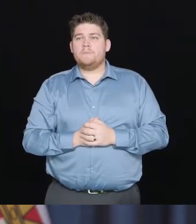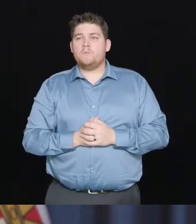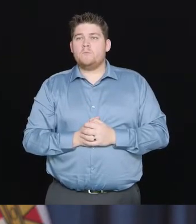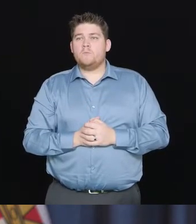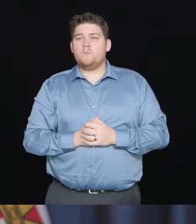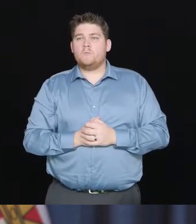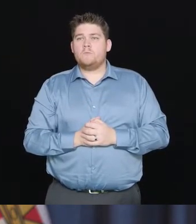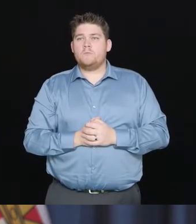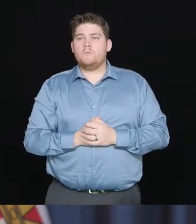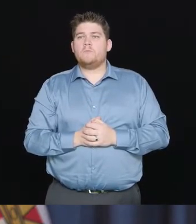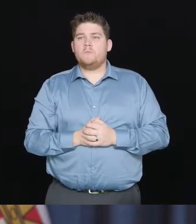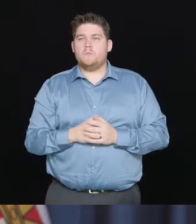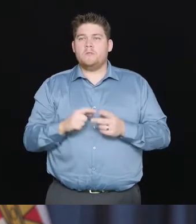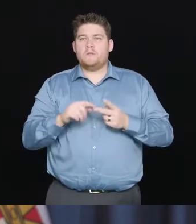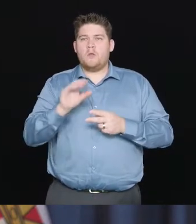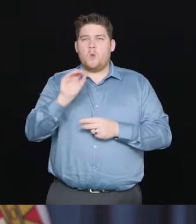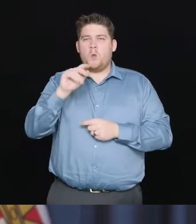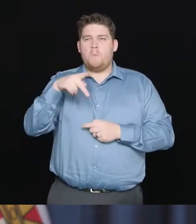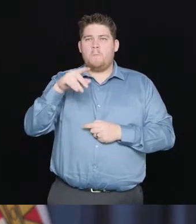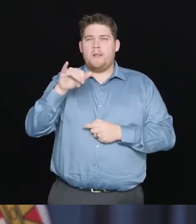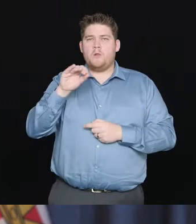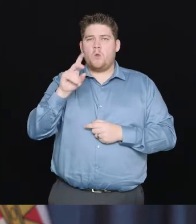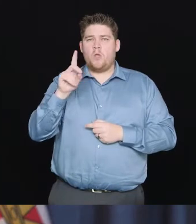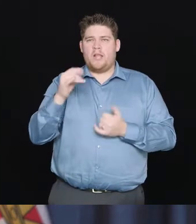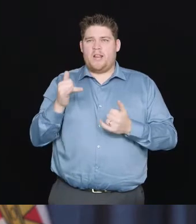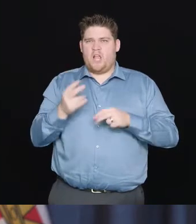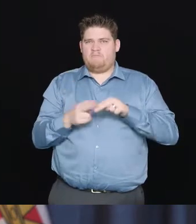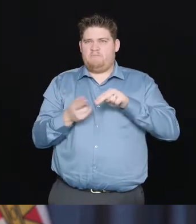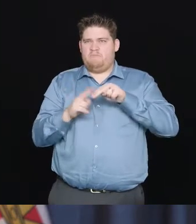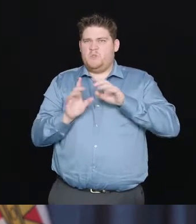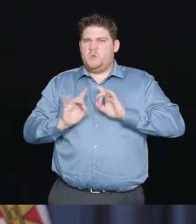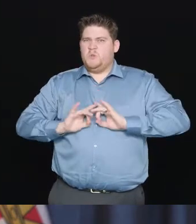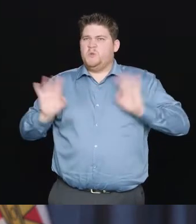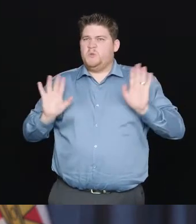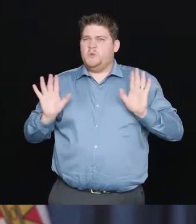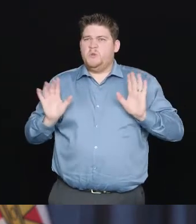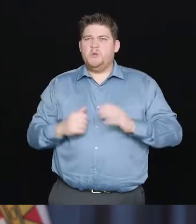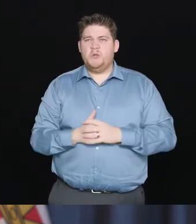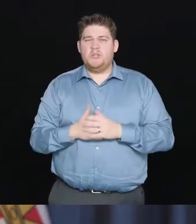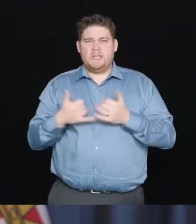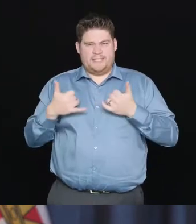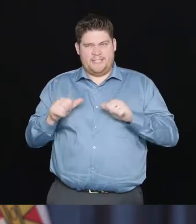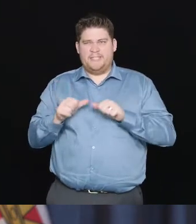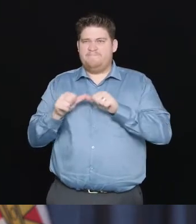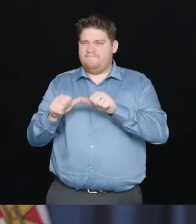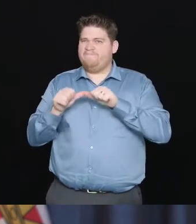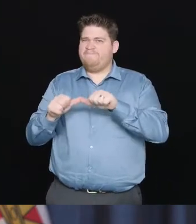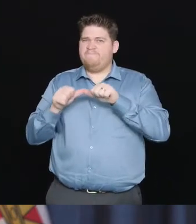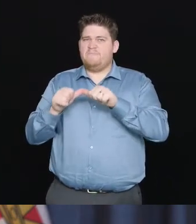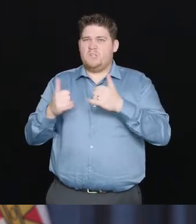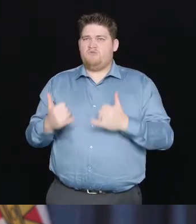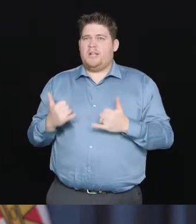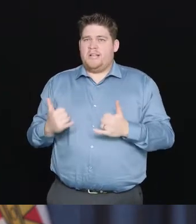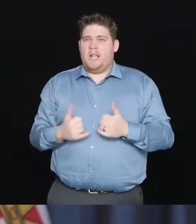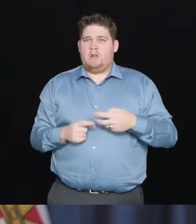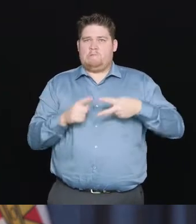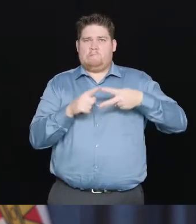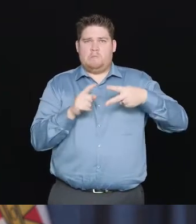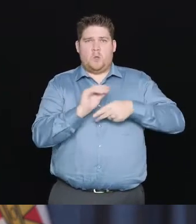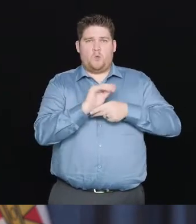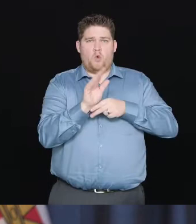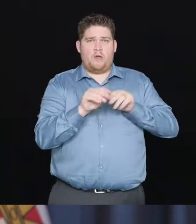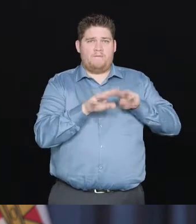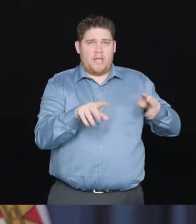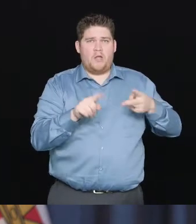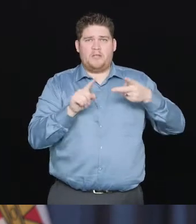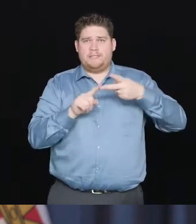more from that and some detail from Judy Darcy. And I can tell you that while the guidance protocol originated with the team at Vancouver